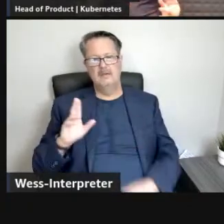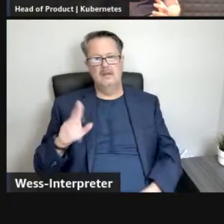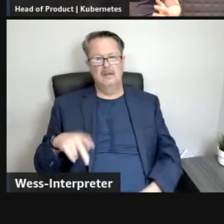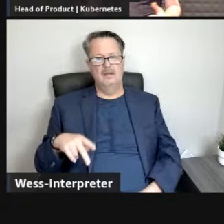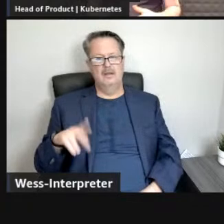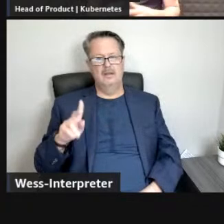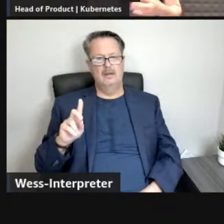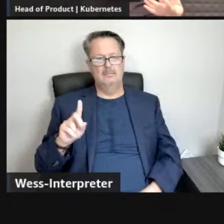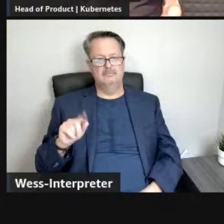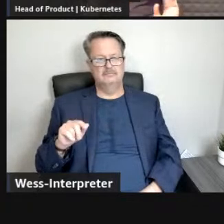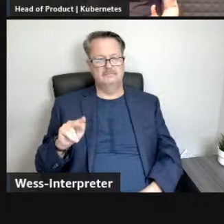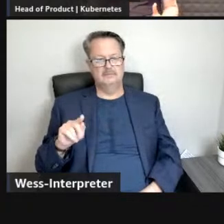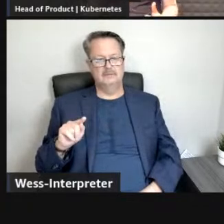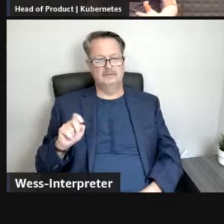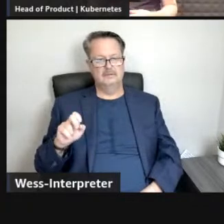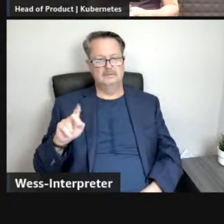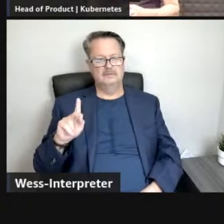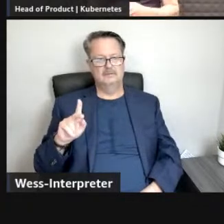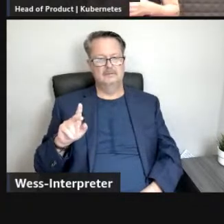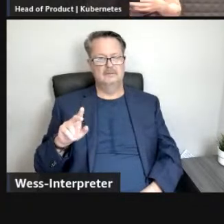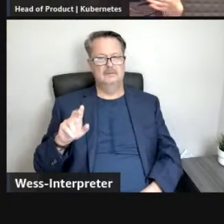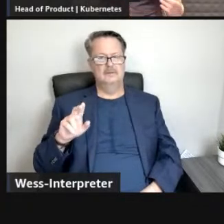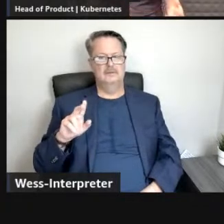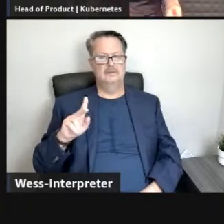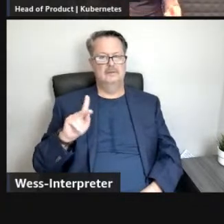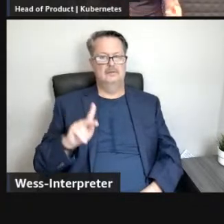Kubernetes EKS a central hub for